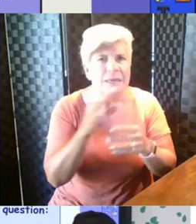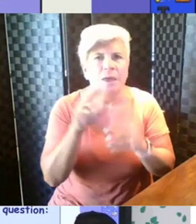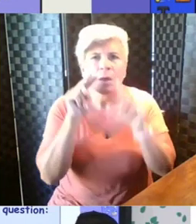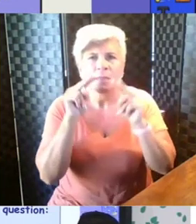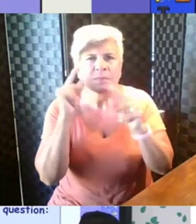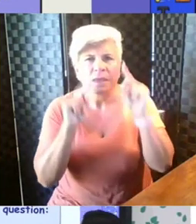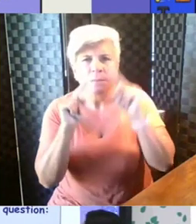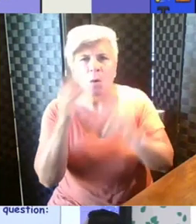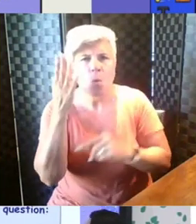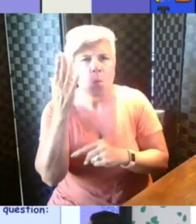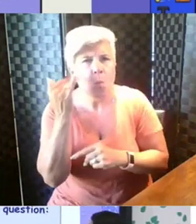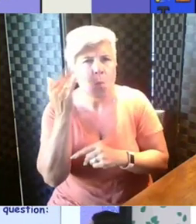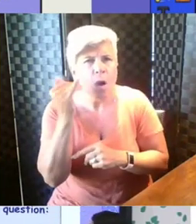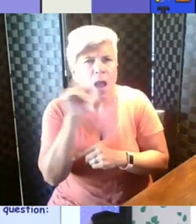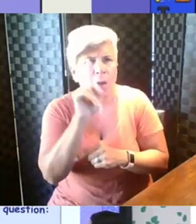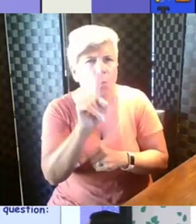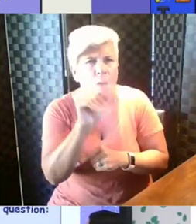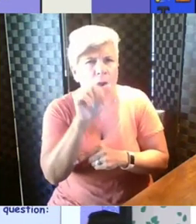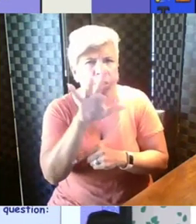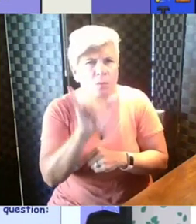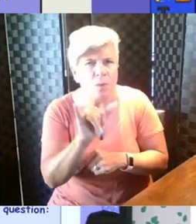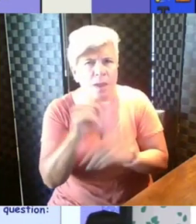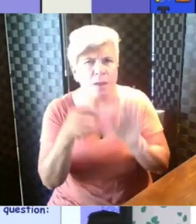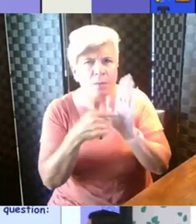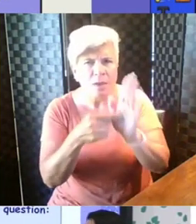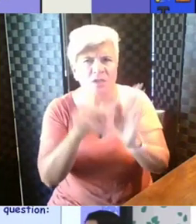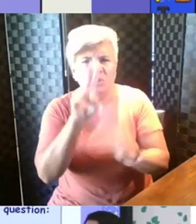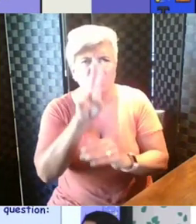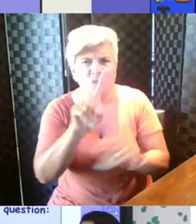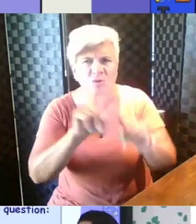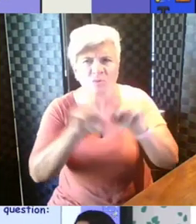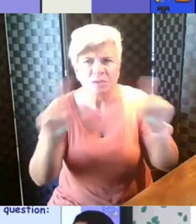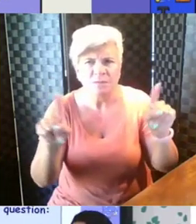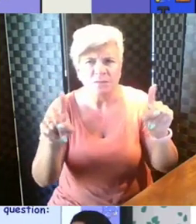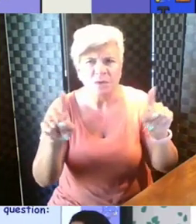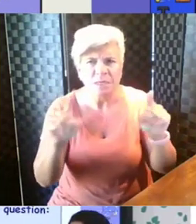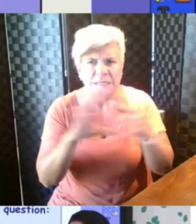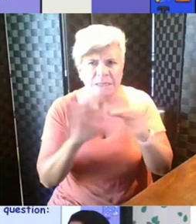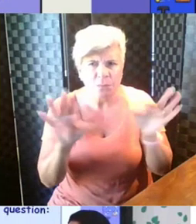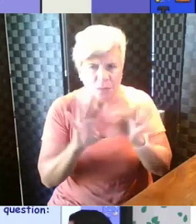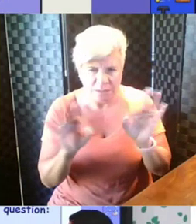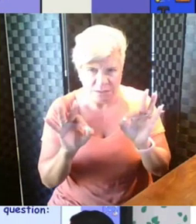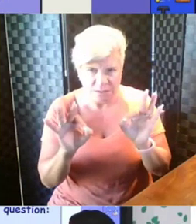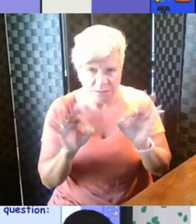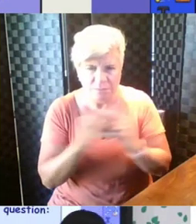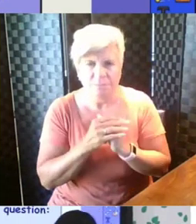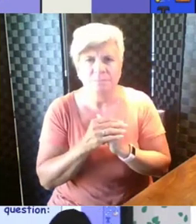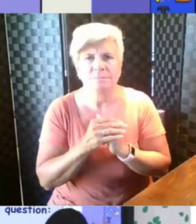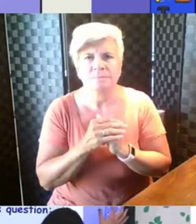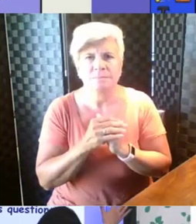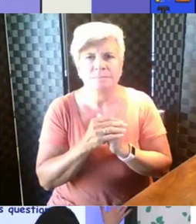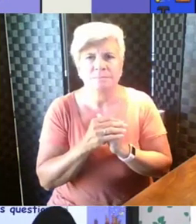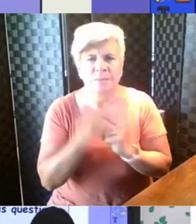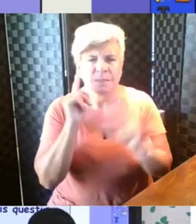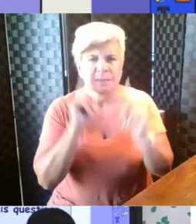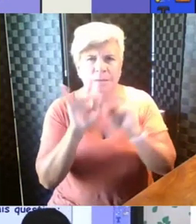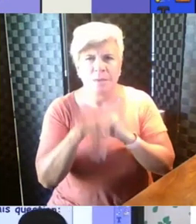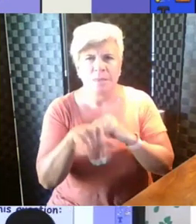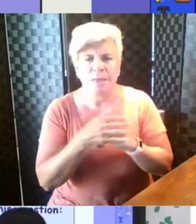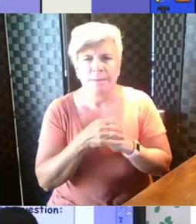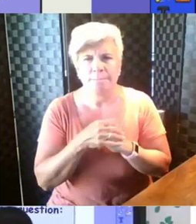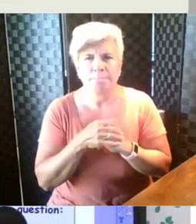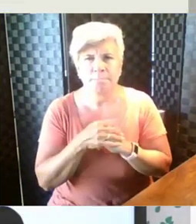is, why can one array be represented by two different equations? Okay, I want you to think about